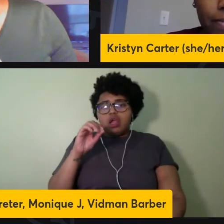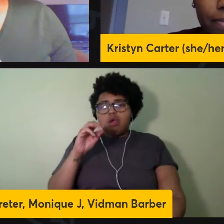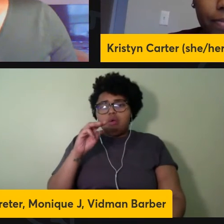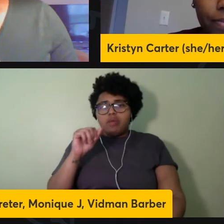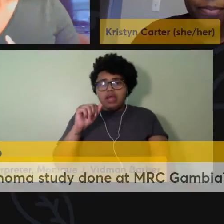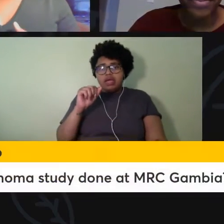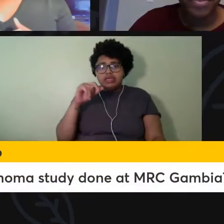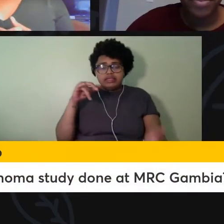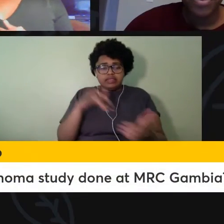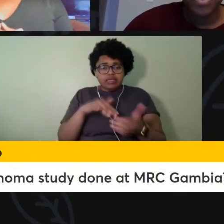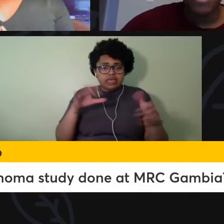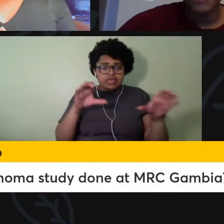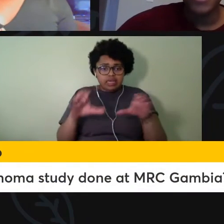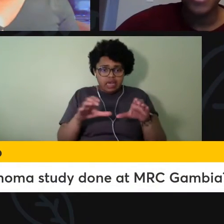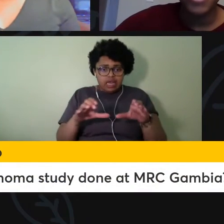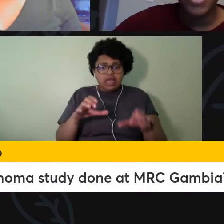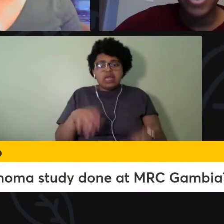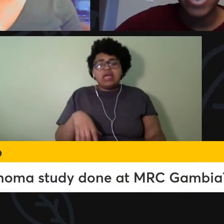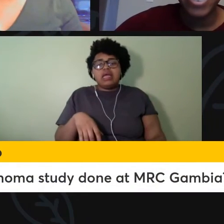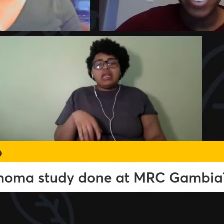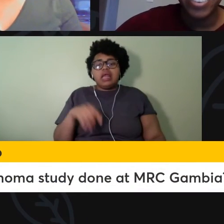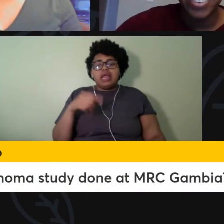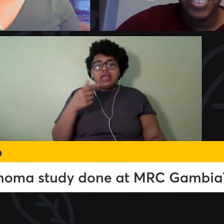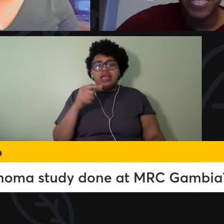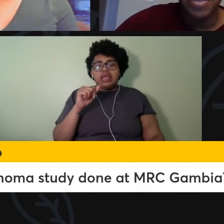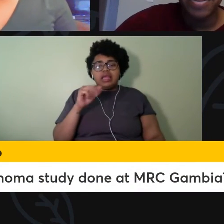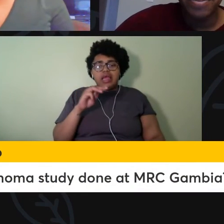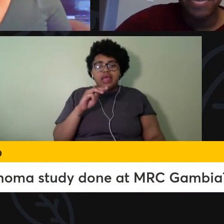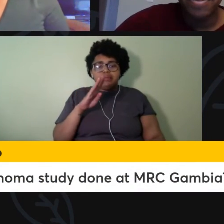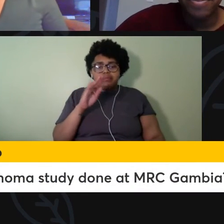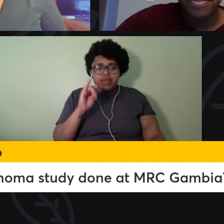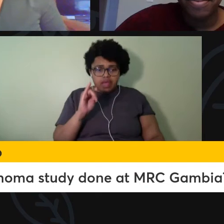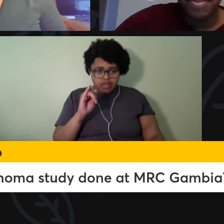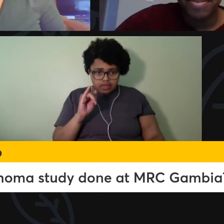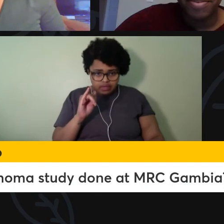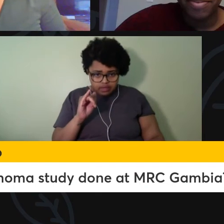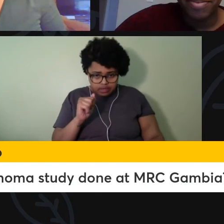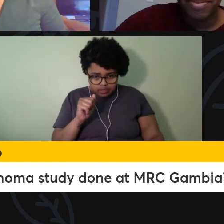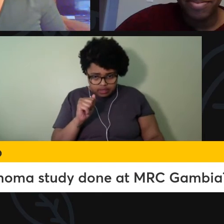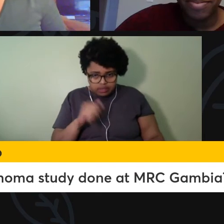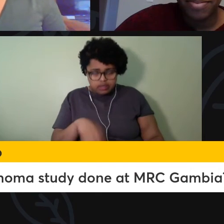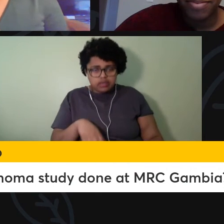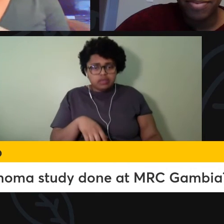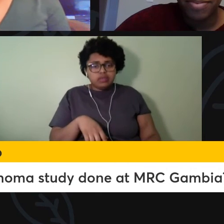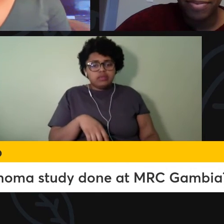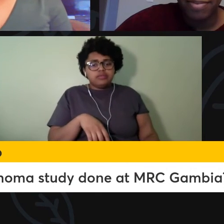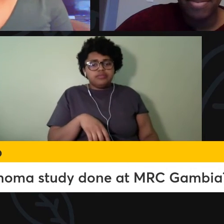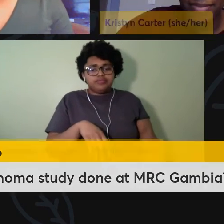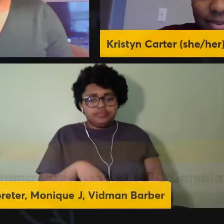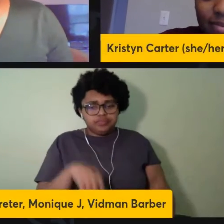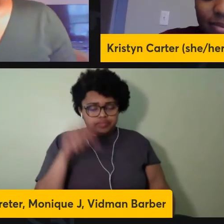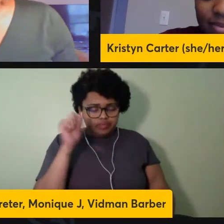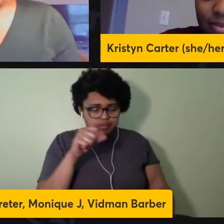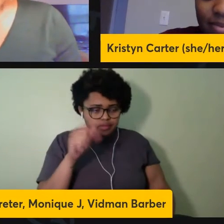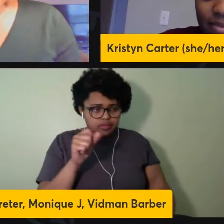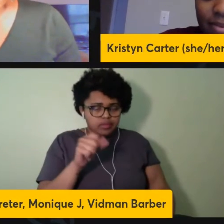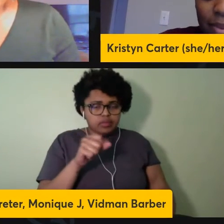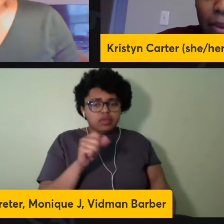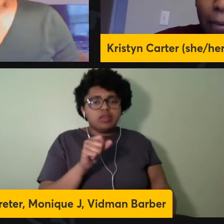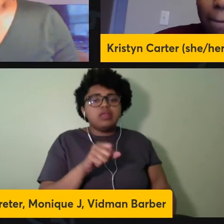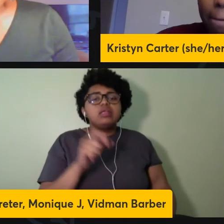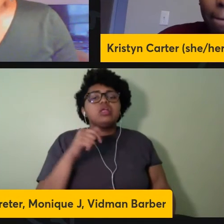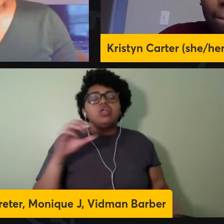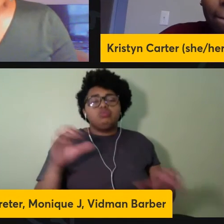Gambia? So it was the trachoma study done at MRC Gambia? Yes, it was done